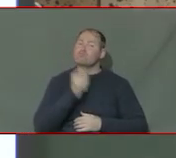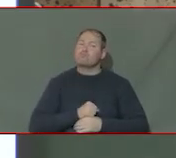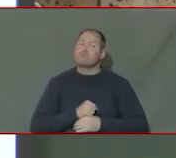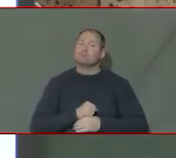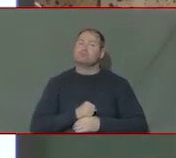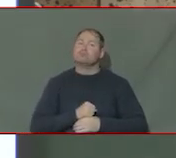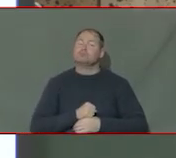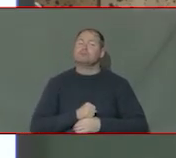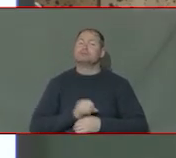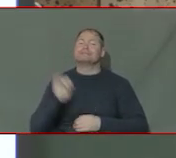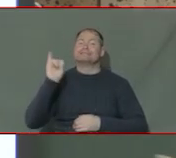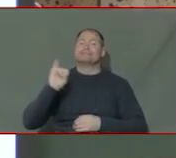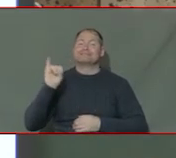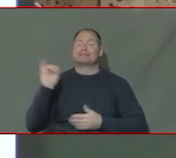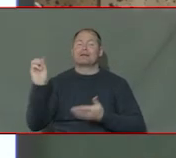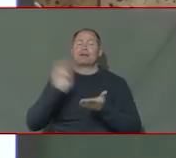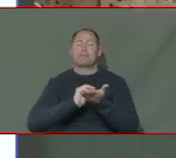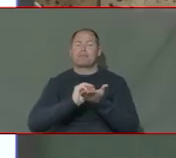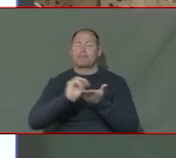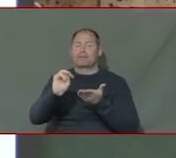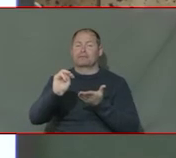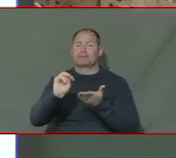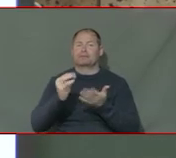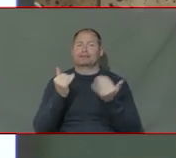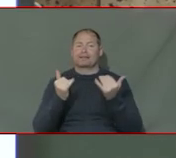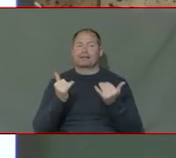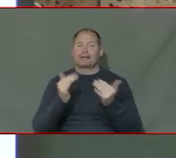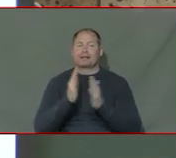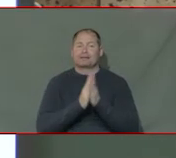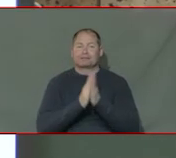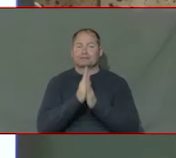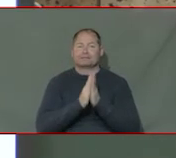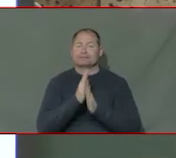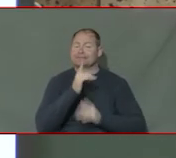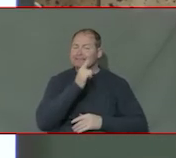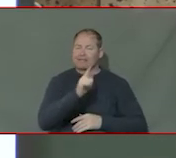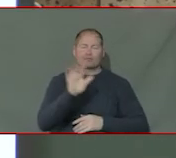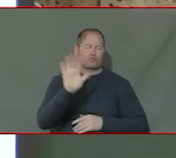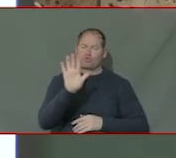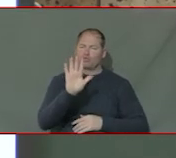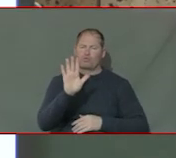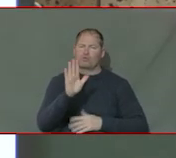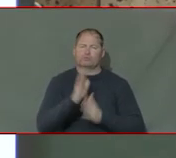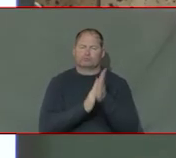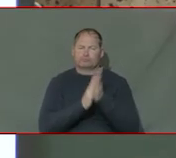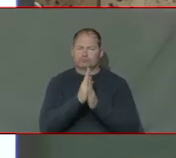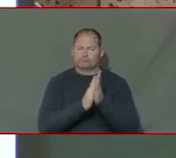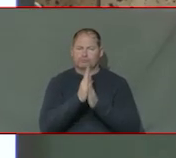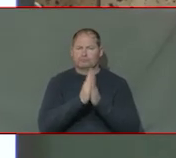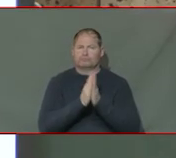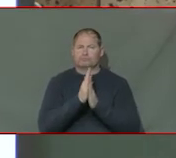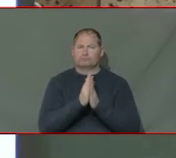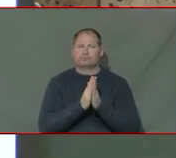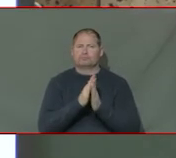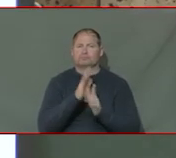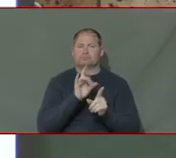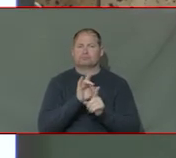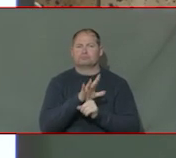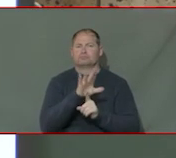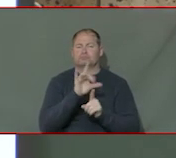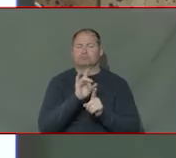the messenger, stimulates, that's the way we speak. Don't use the word tell. It stimulates. Stimulates means